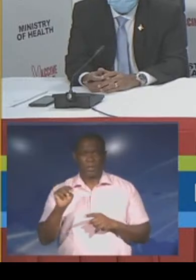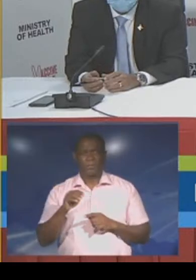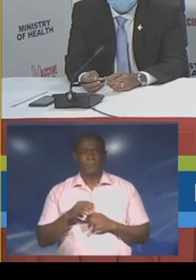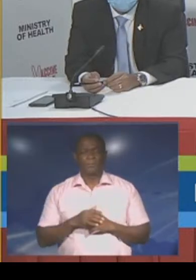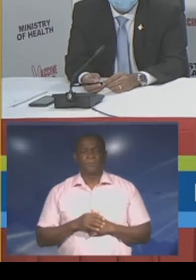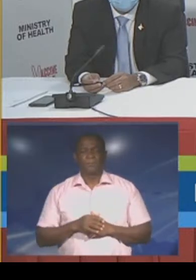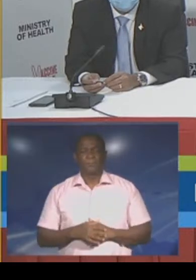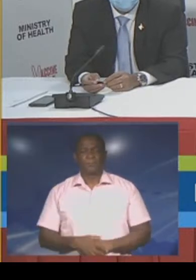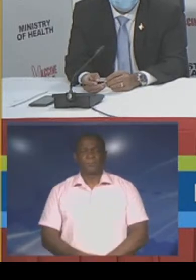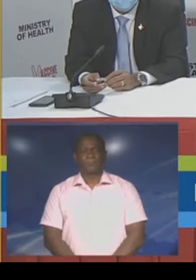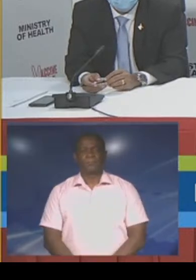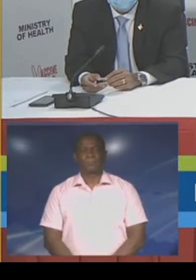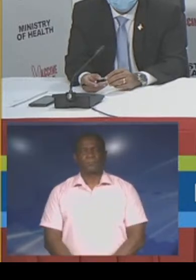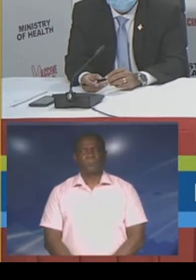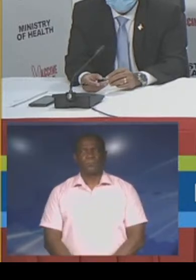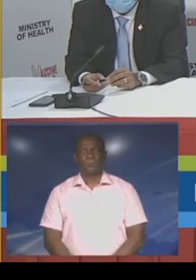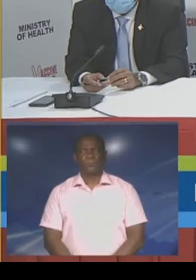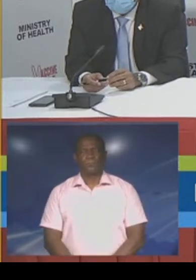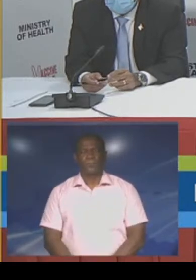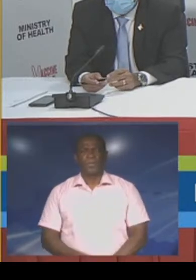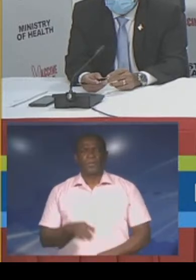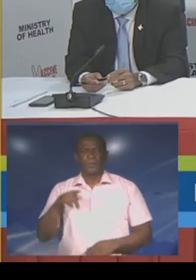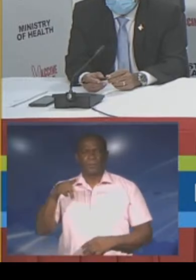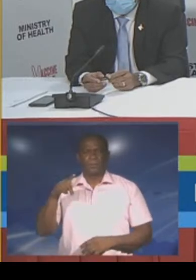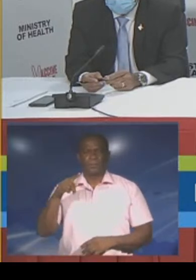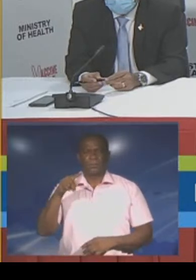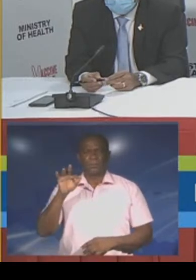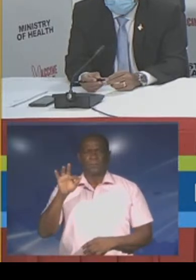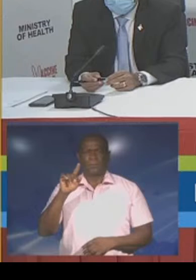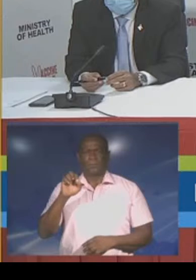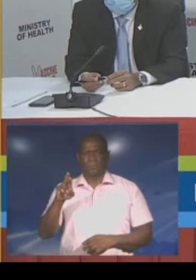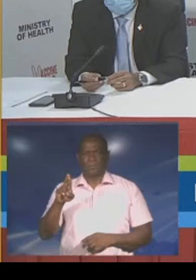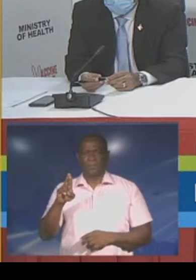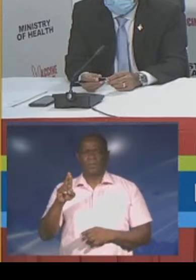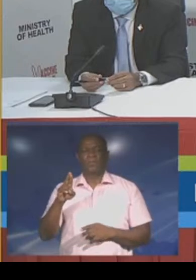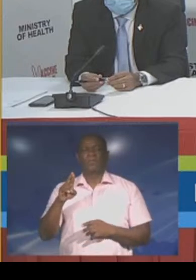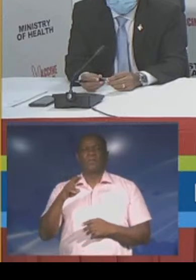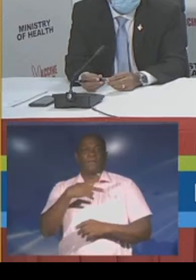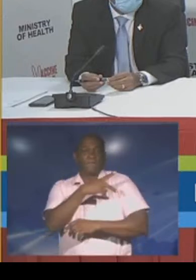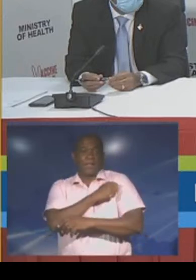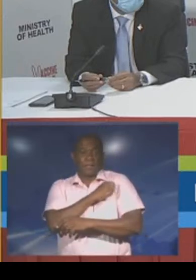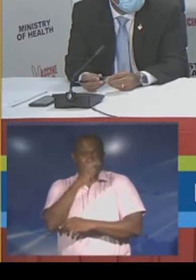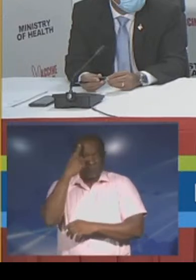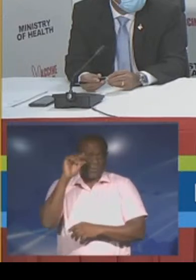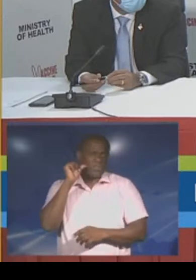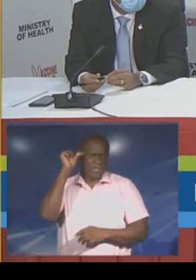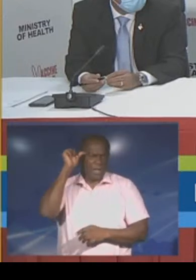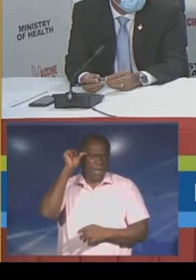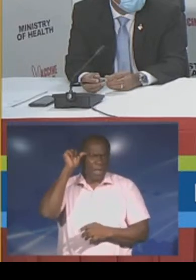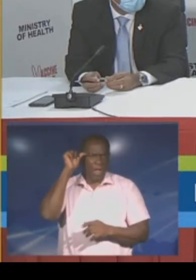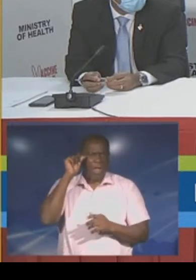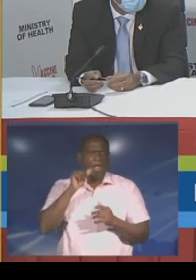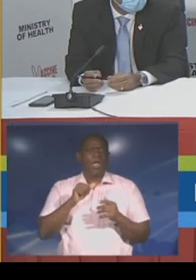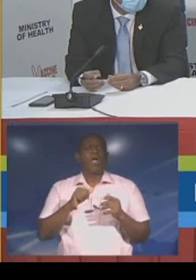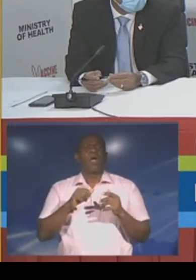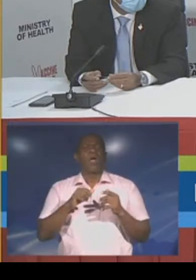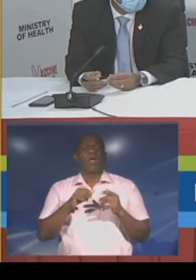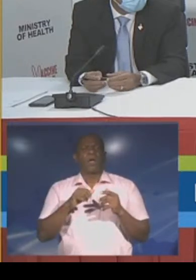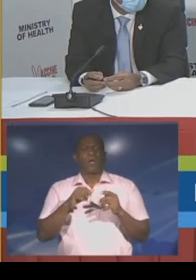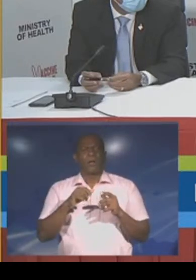the Pfizer vaccines for the adults, would have expired. Can you tell us how many, had to be thrown